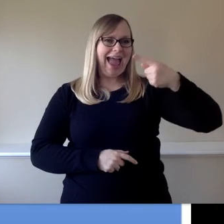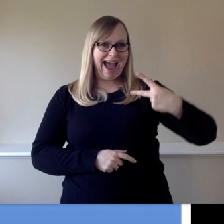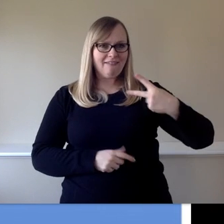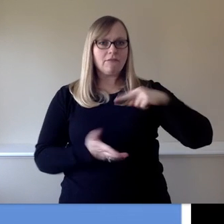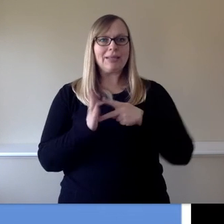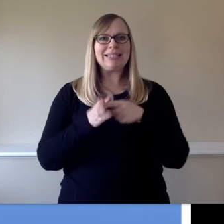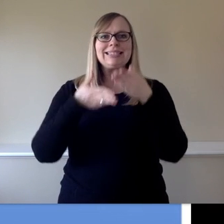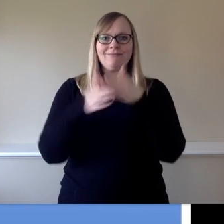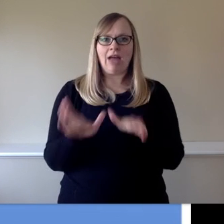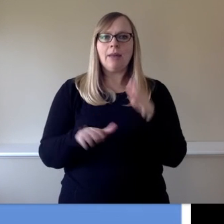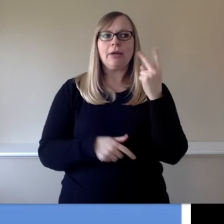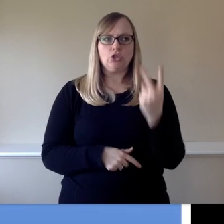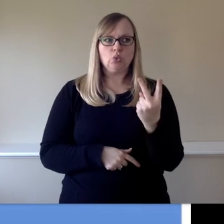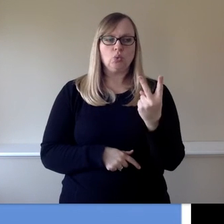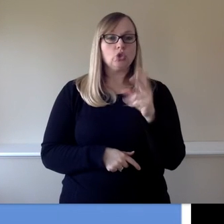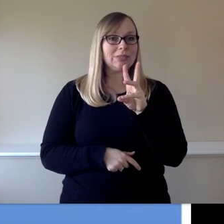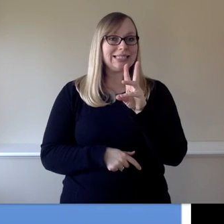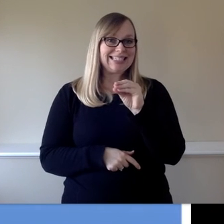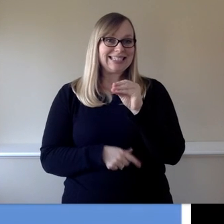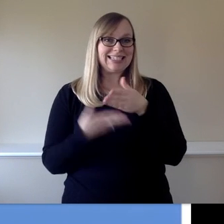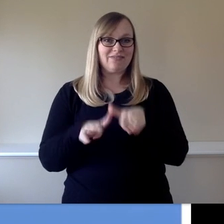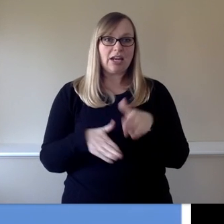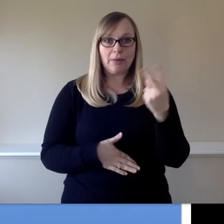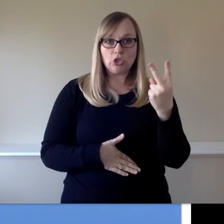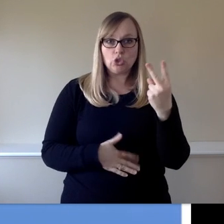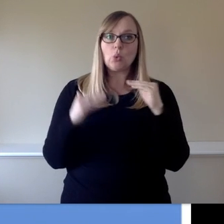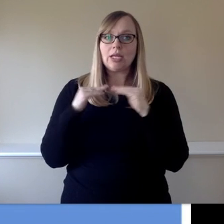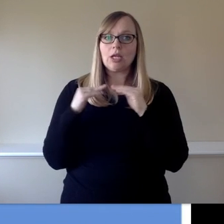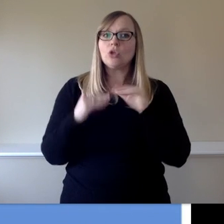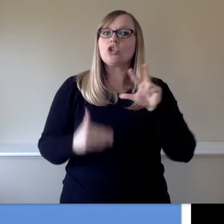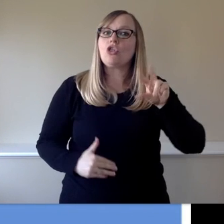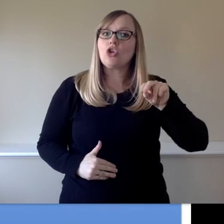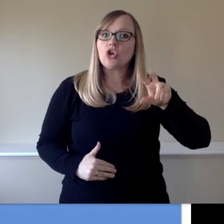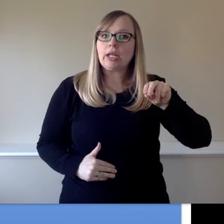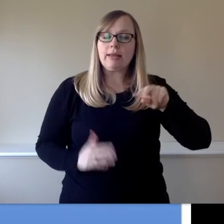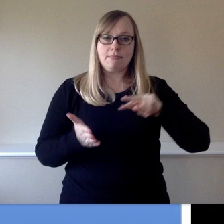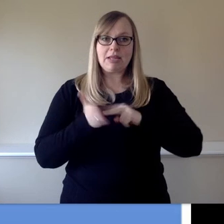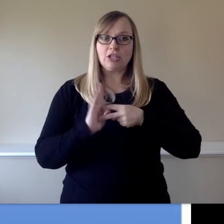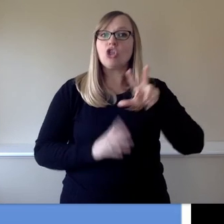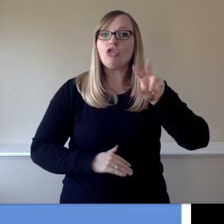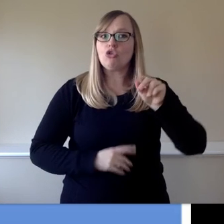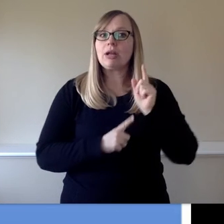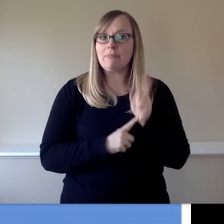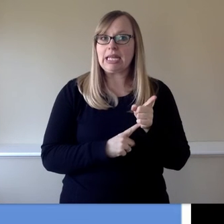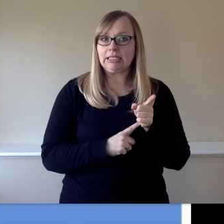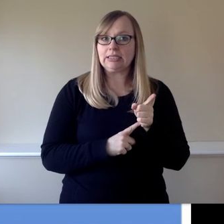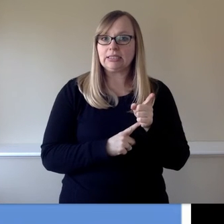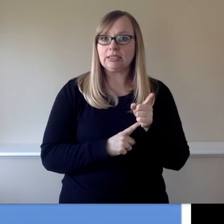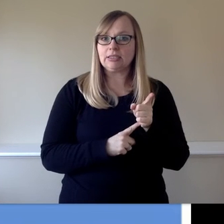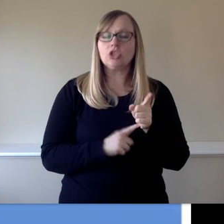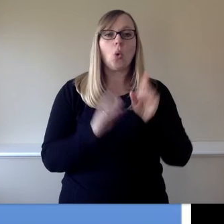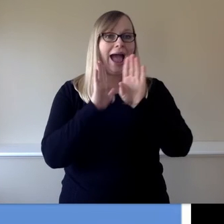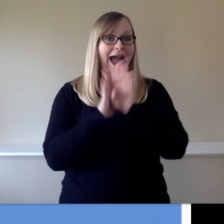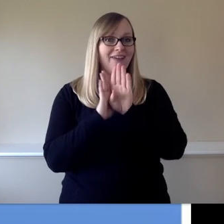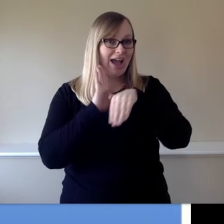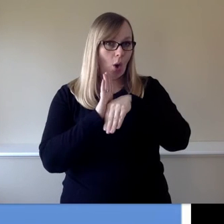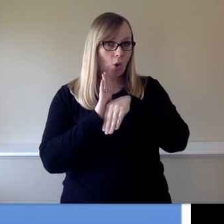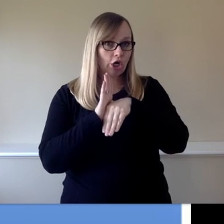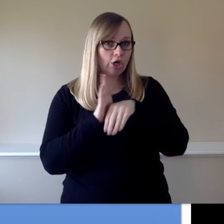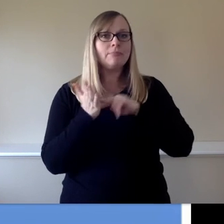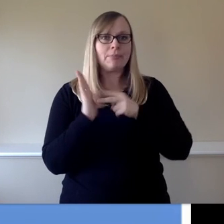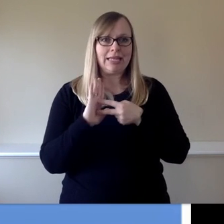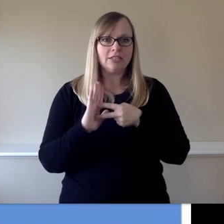2. So 60 divided by 2 is 30, meaning 30 minutes. So half an hour is 30